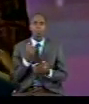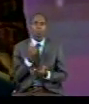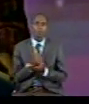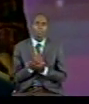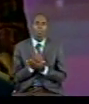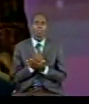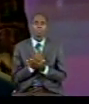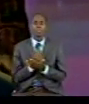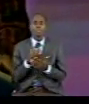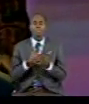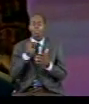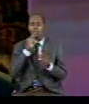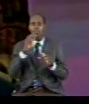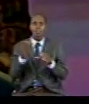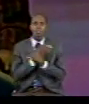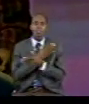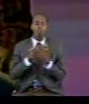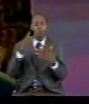forever.